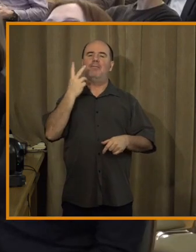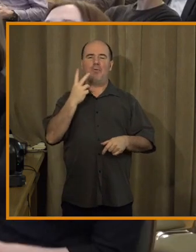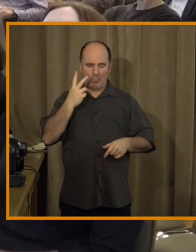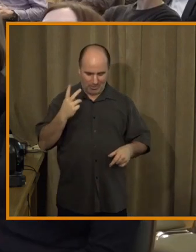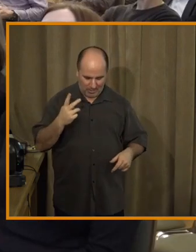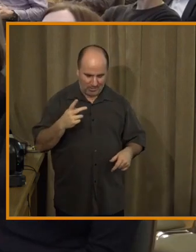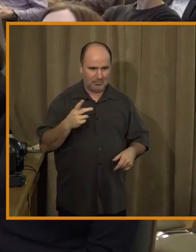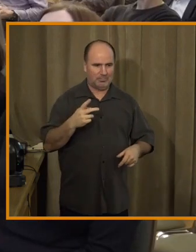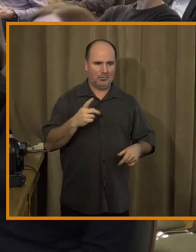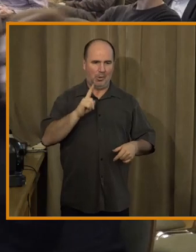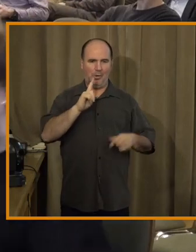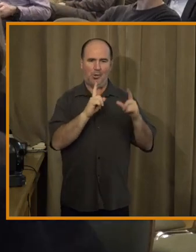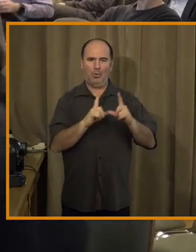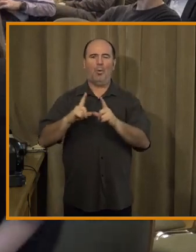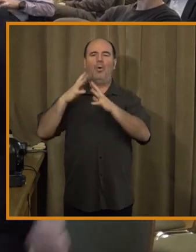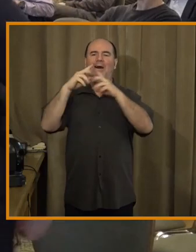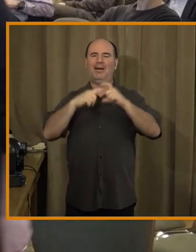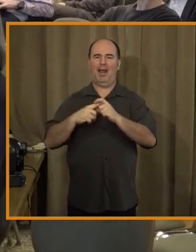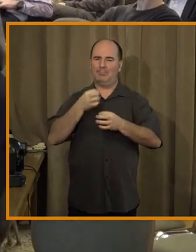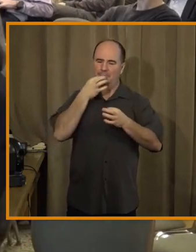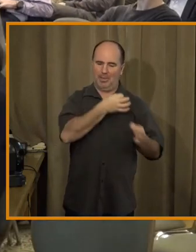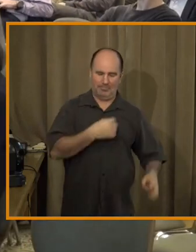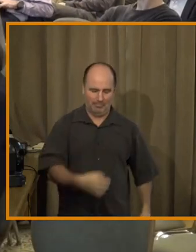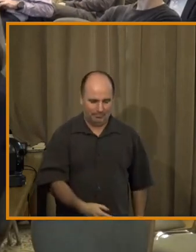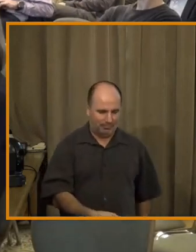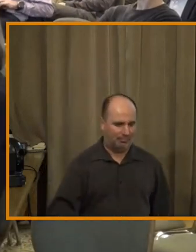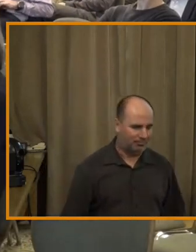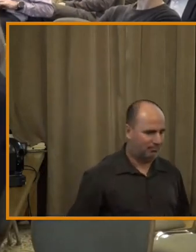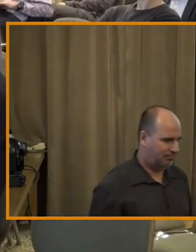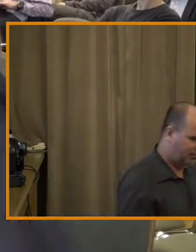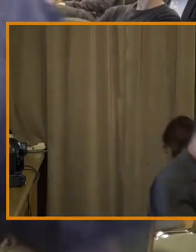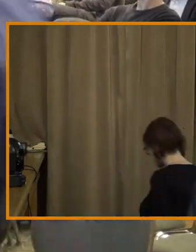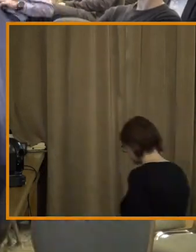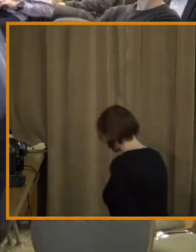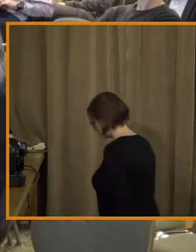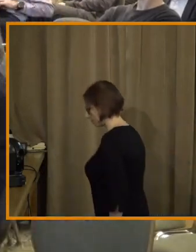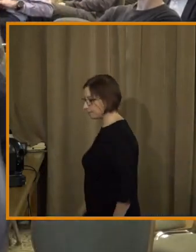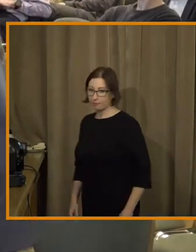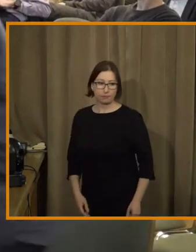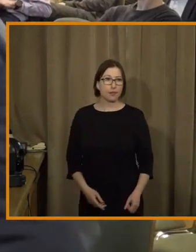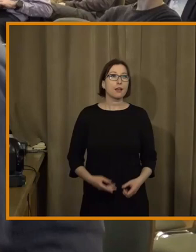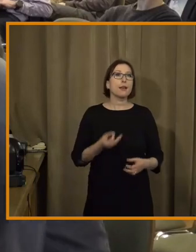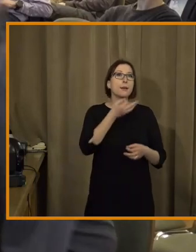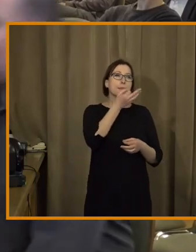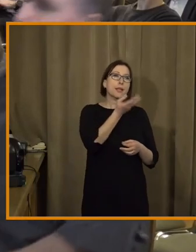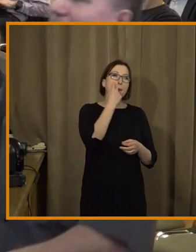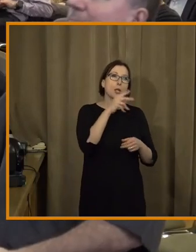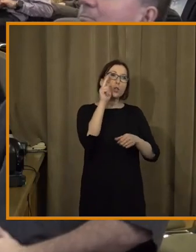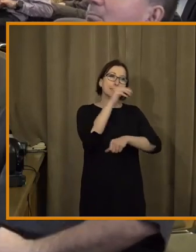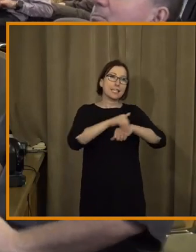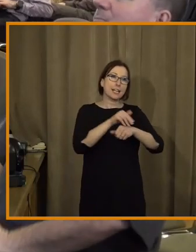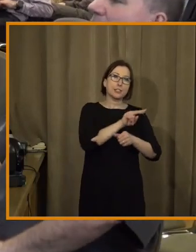Díkuji. Já bych se zeptal, jestli ta přeshraniční sledování komunikace se týká